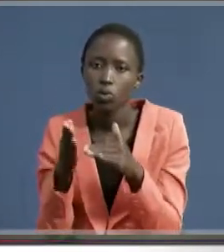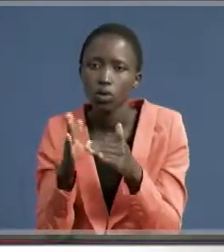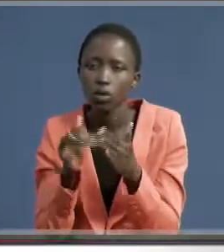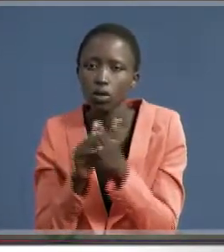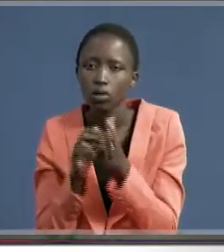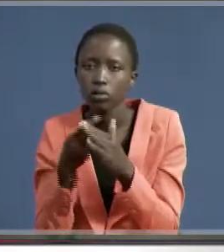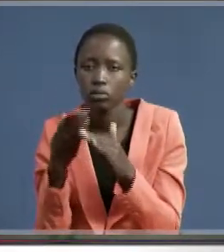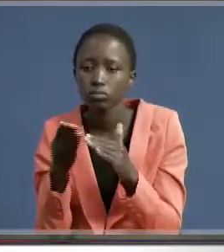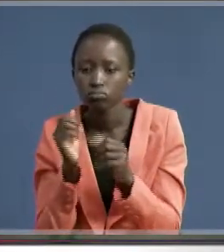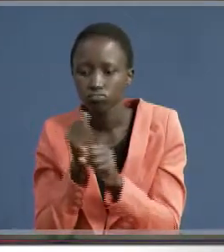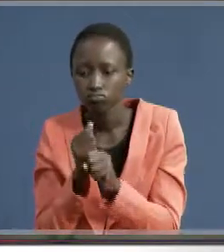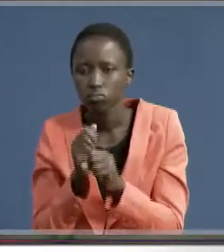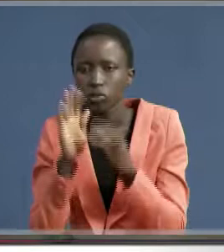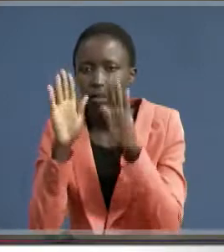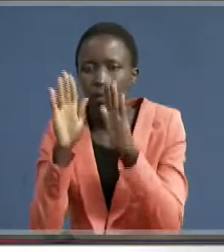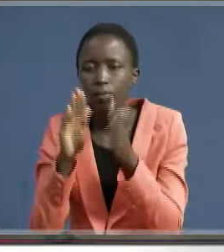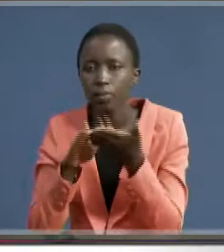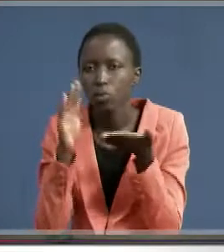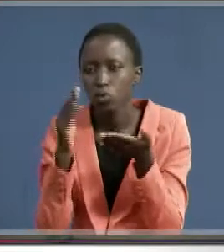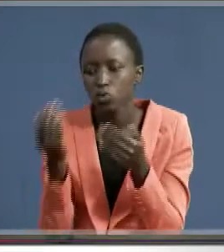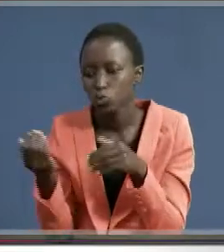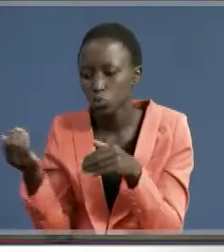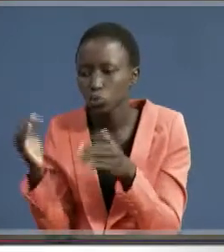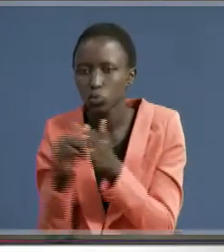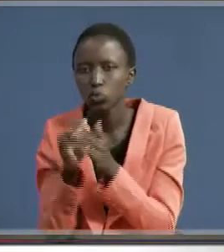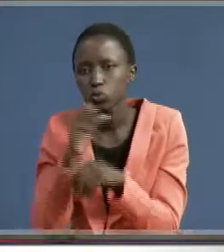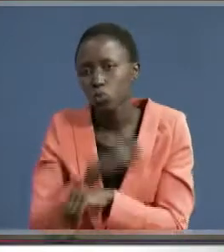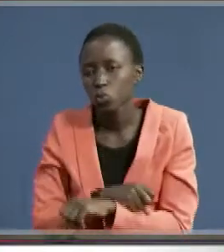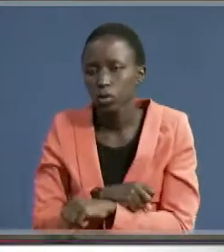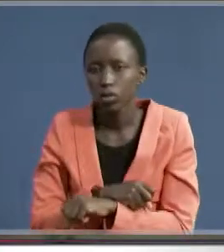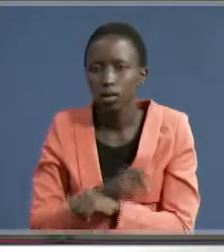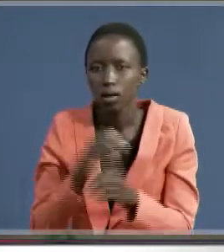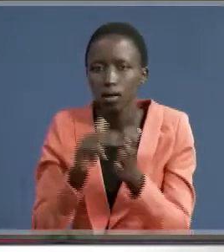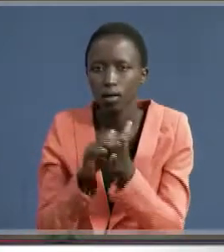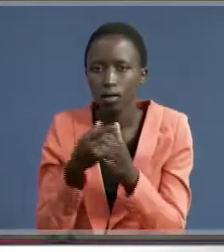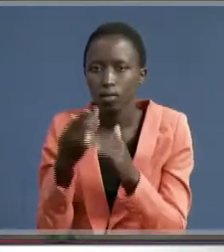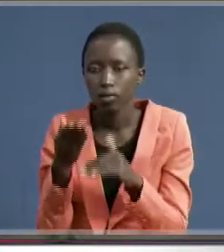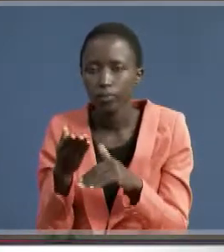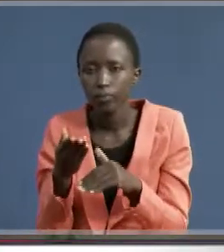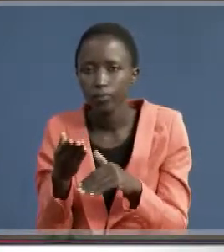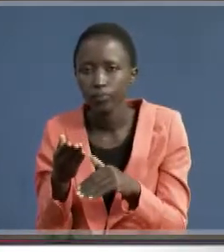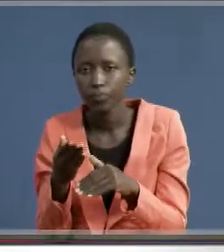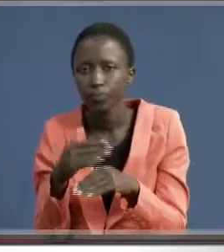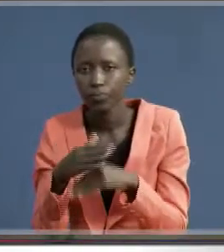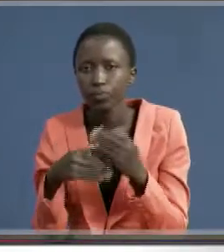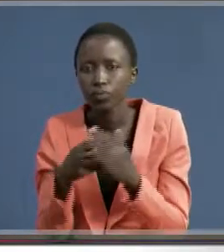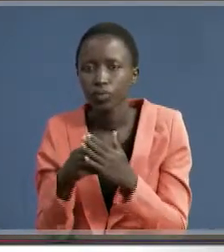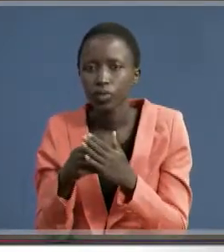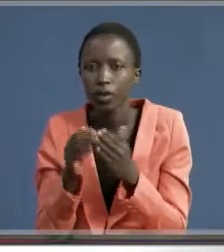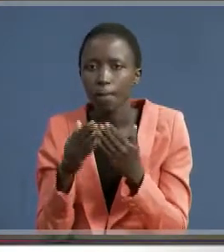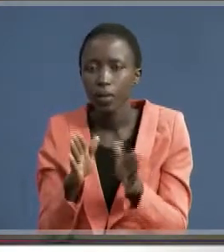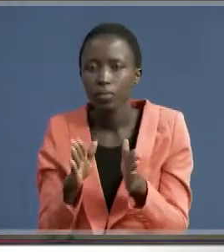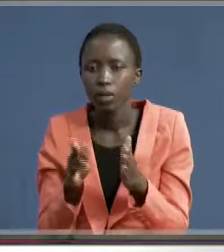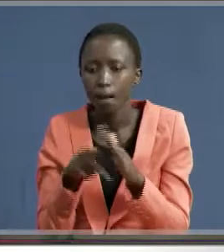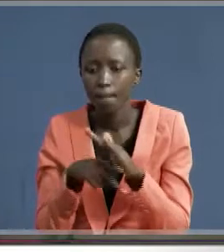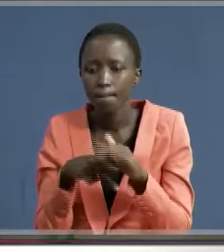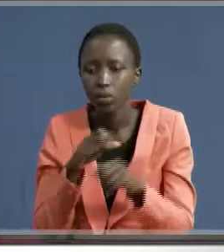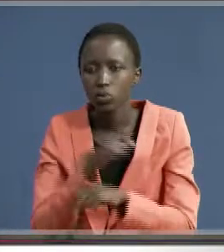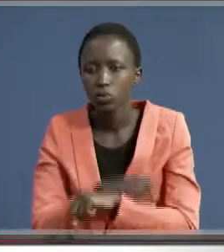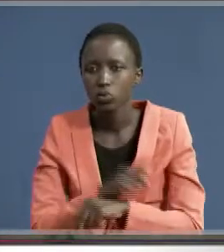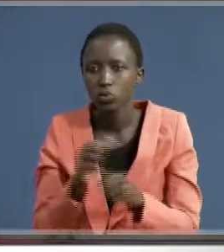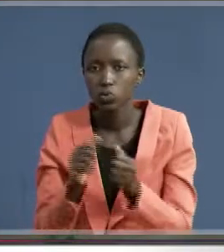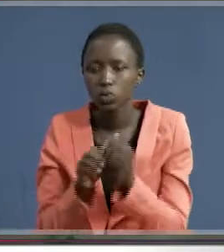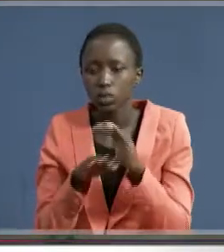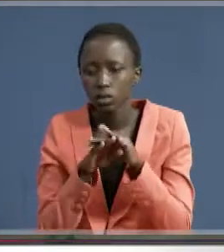out campaigns to bring more children to school and designate all public primary schools with less